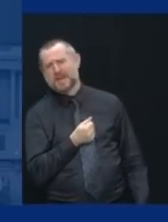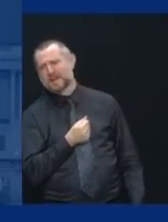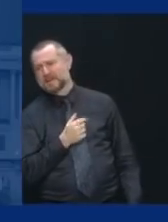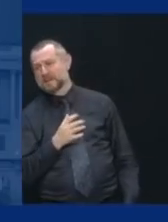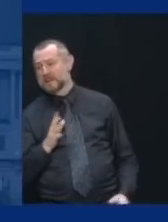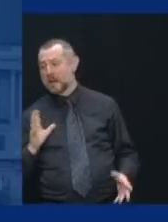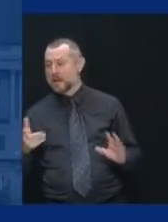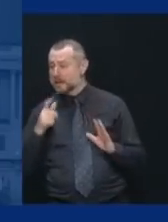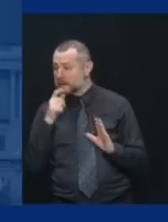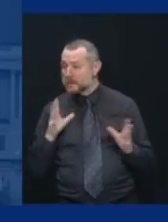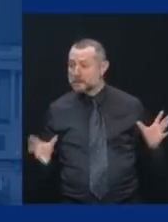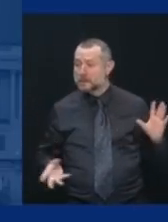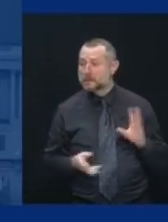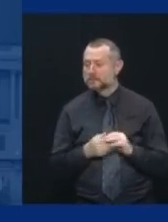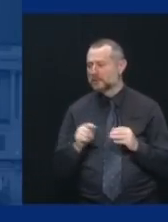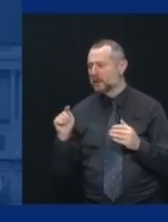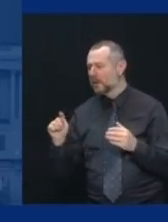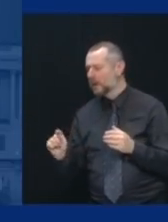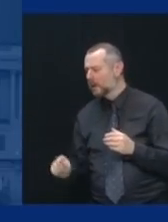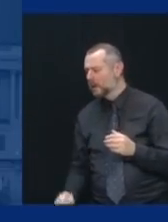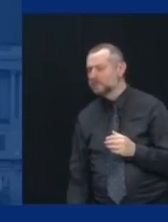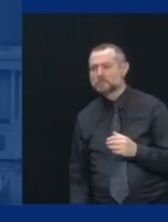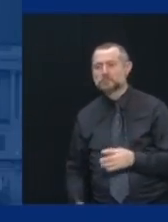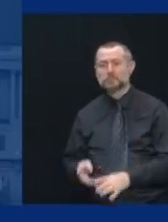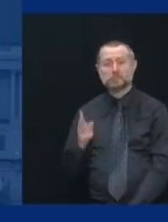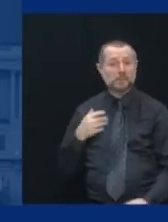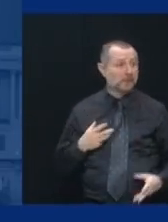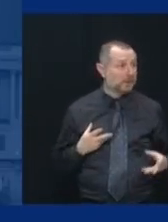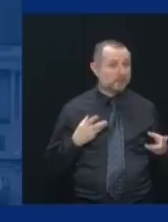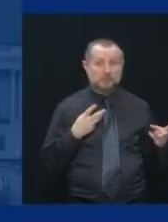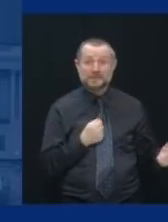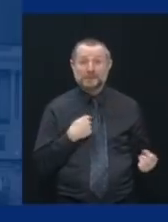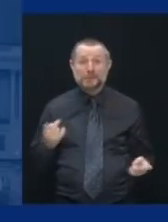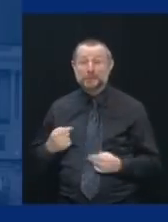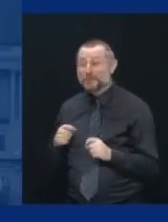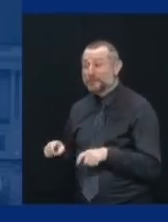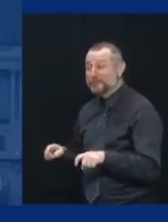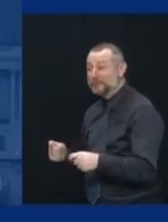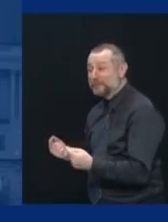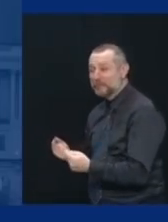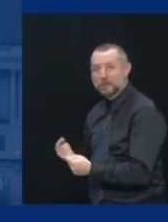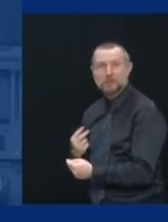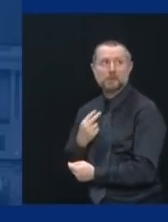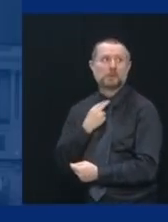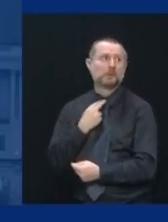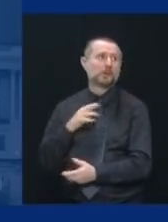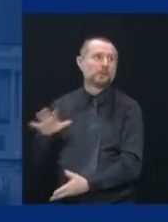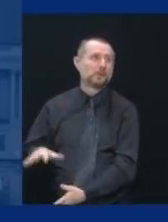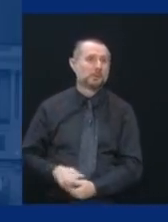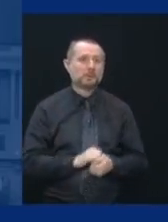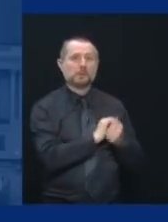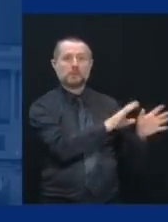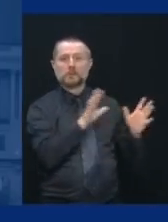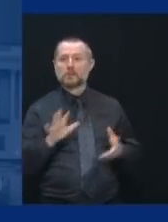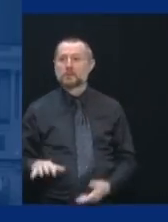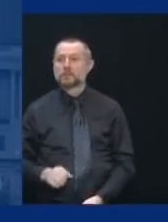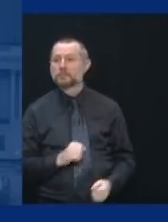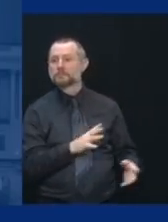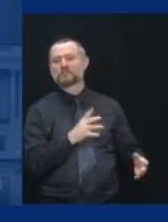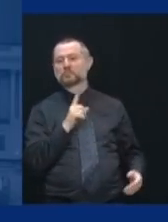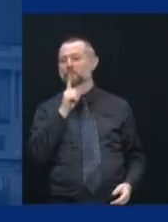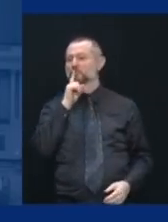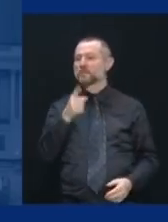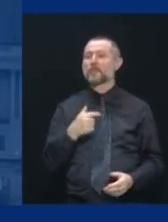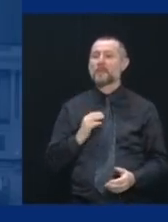to take care of, and bona fide needs. And it's all about resources, and